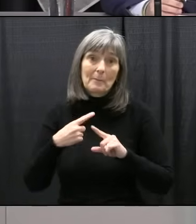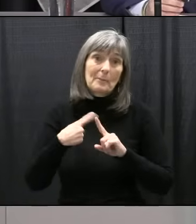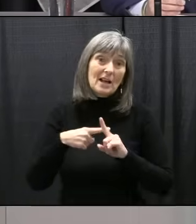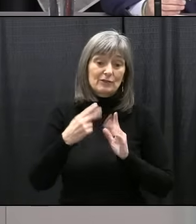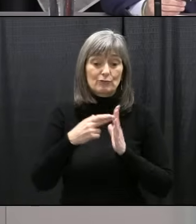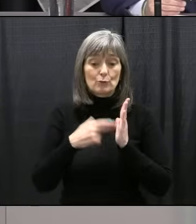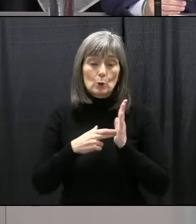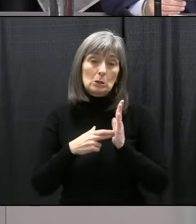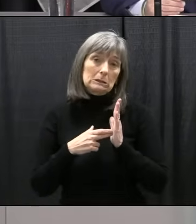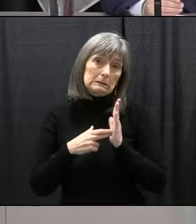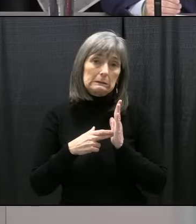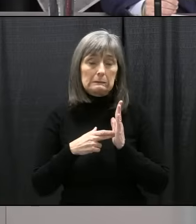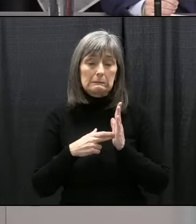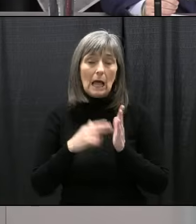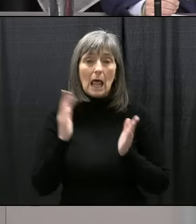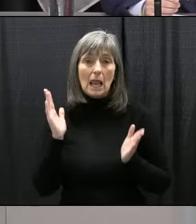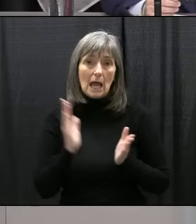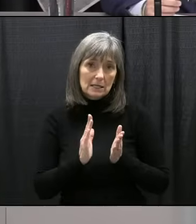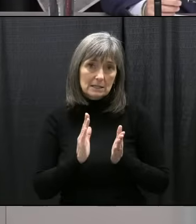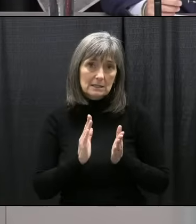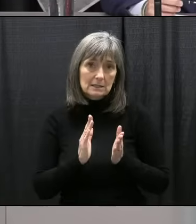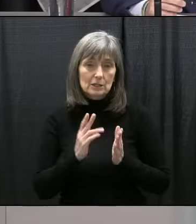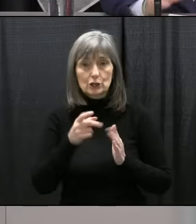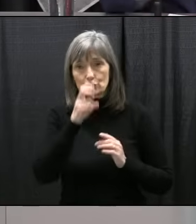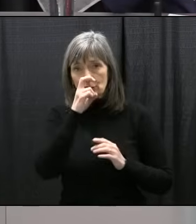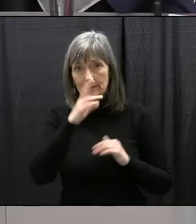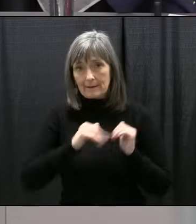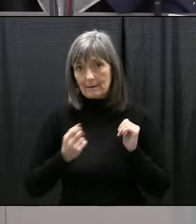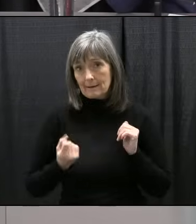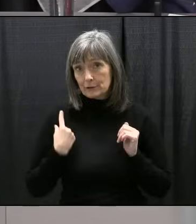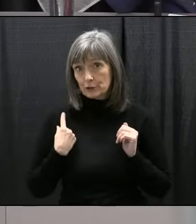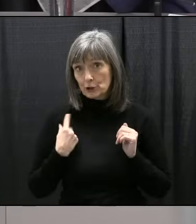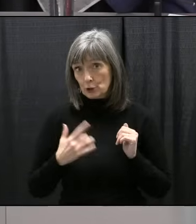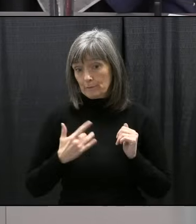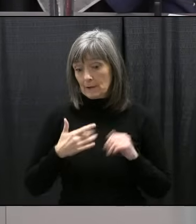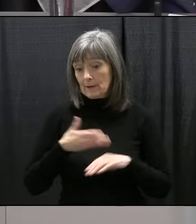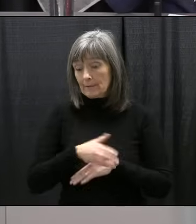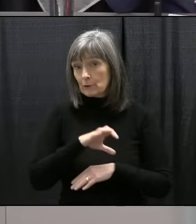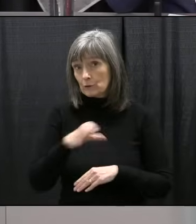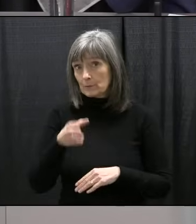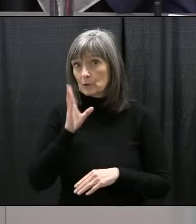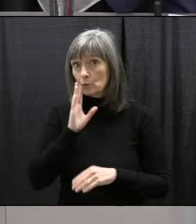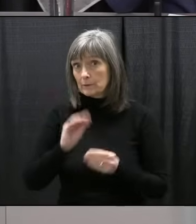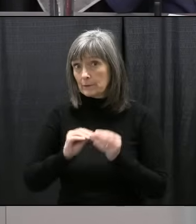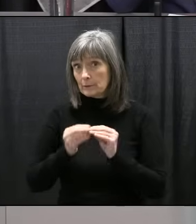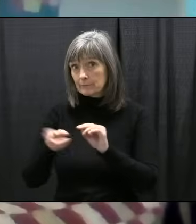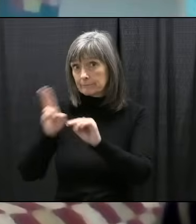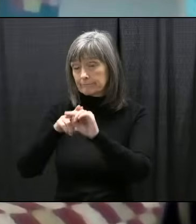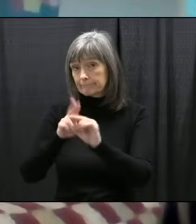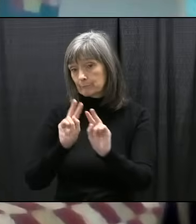year, are you worried or do you anticipate another spike in cases following the holidays?